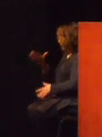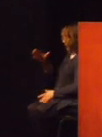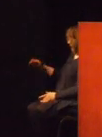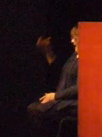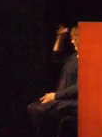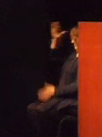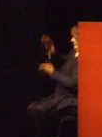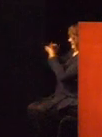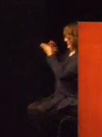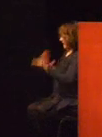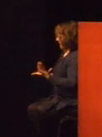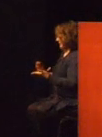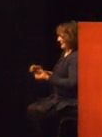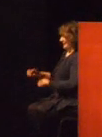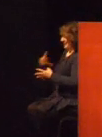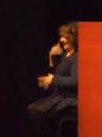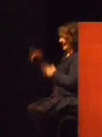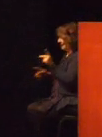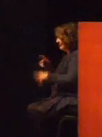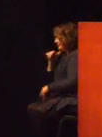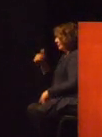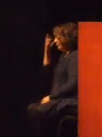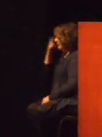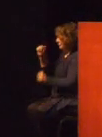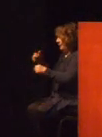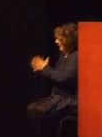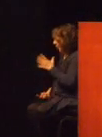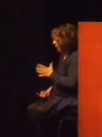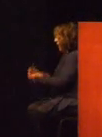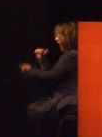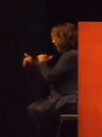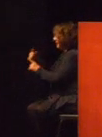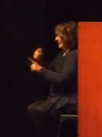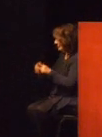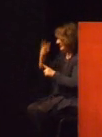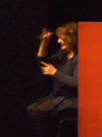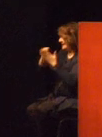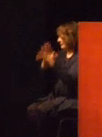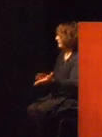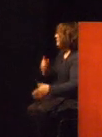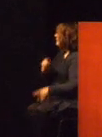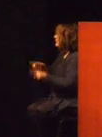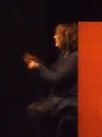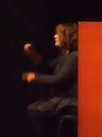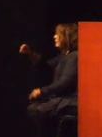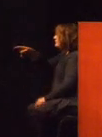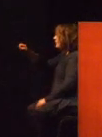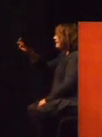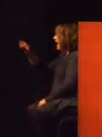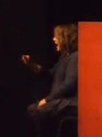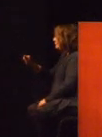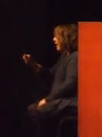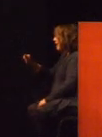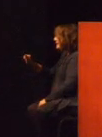which many, many young people today don't realize you can be both. He was also an opera singer. And so,